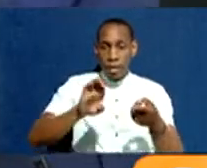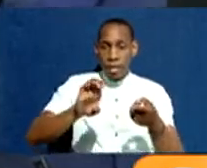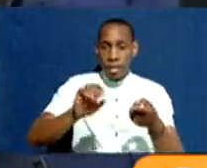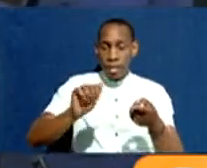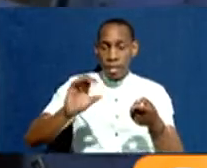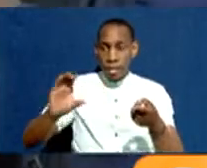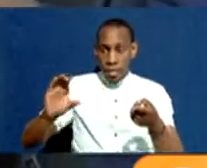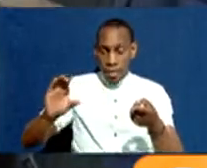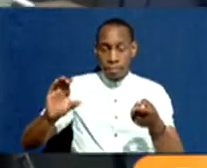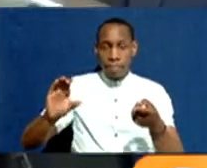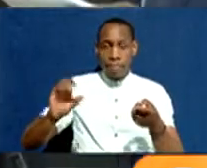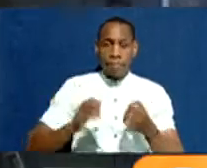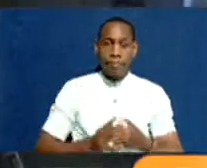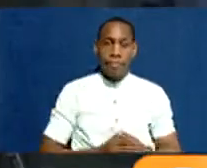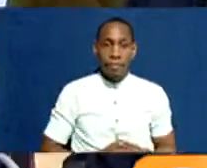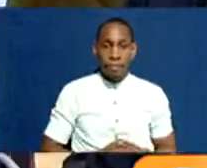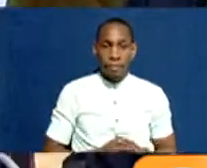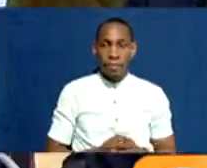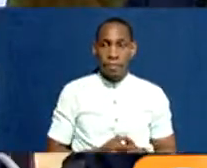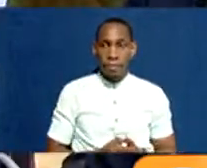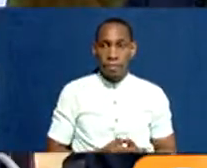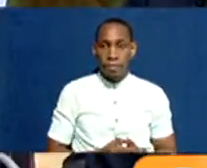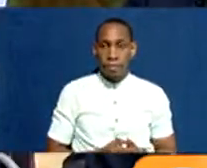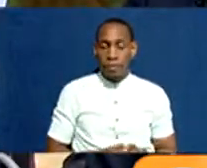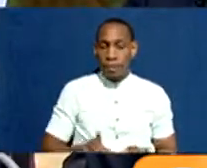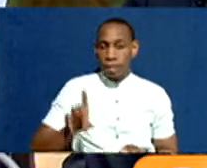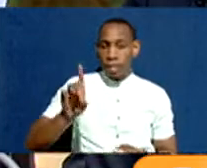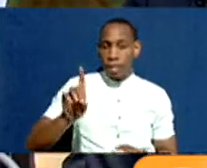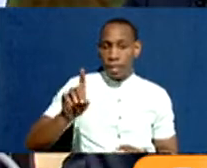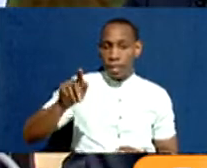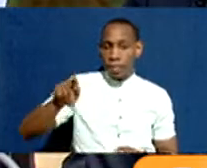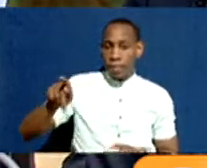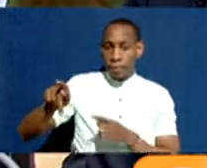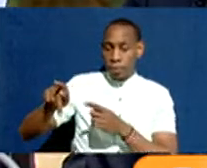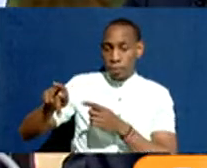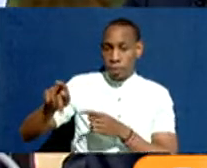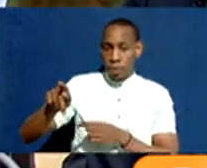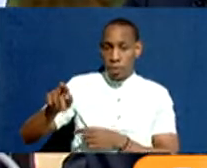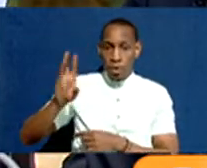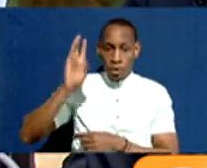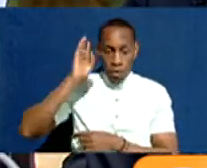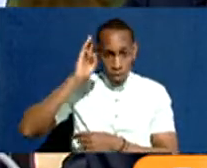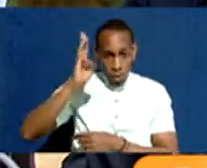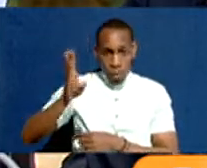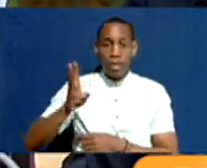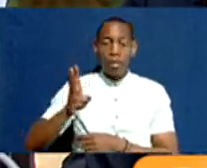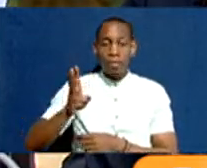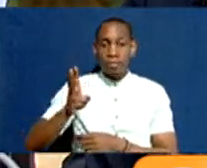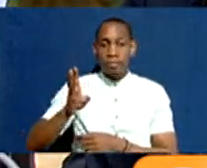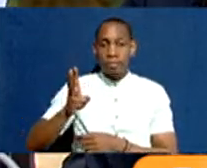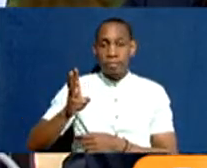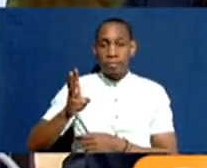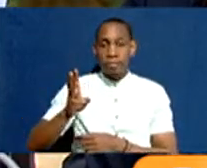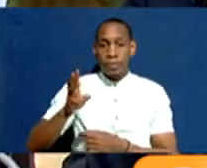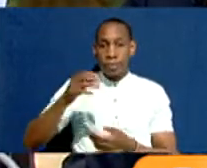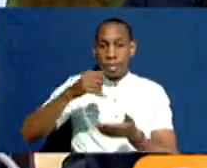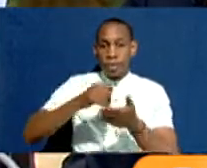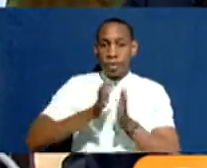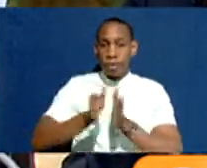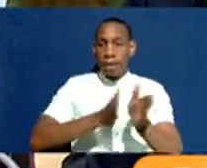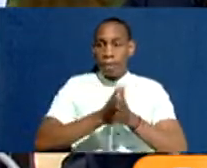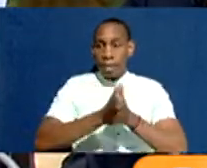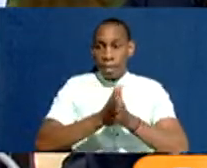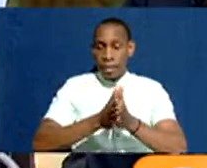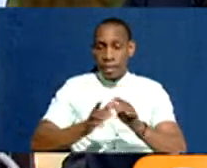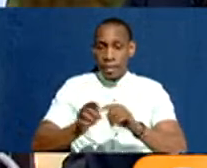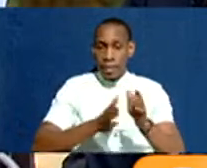and Anti-Corruption Commission. The DPP shall have regard to public interest, the interest